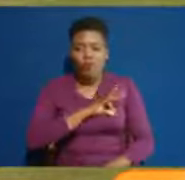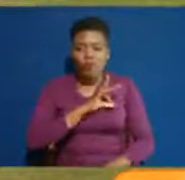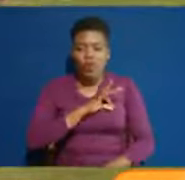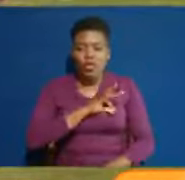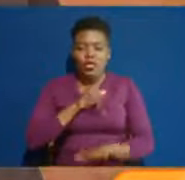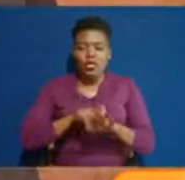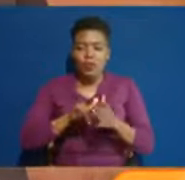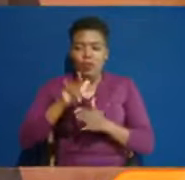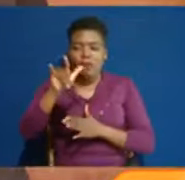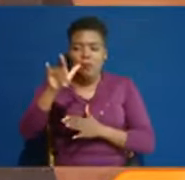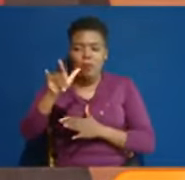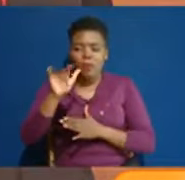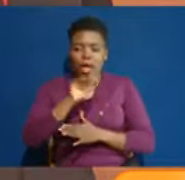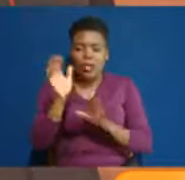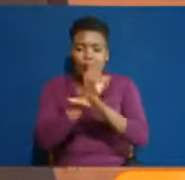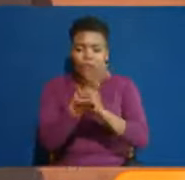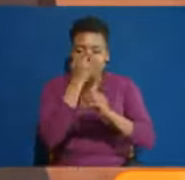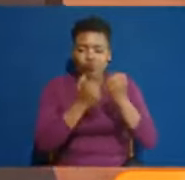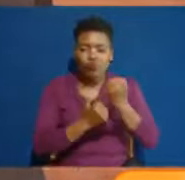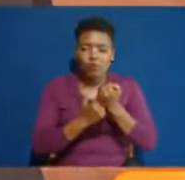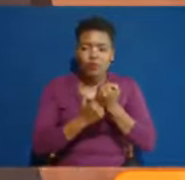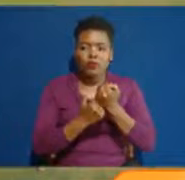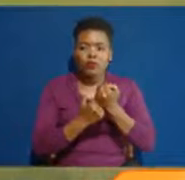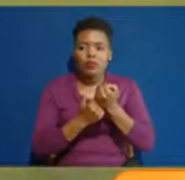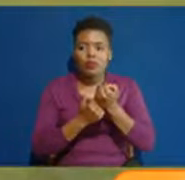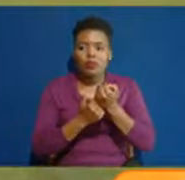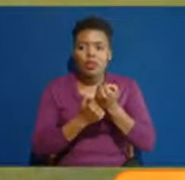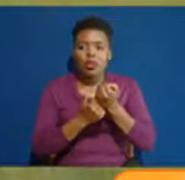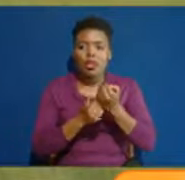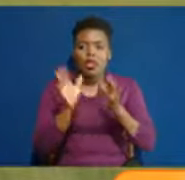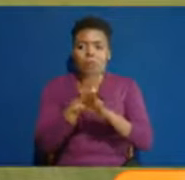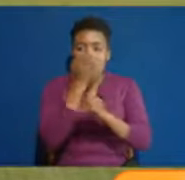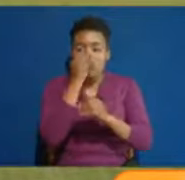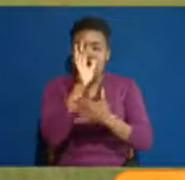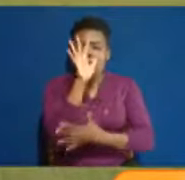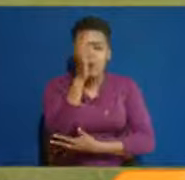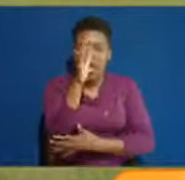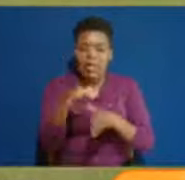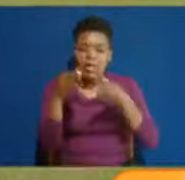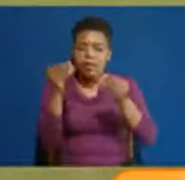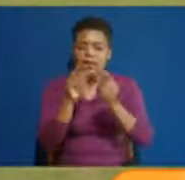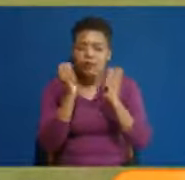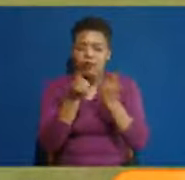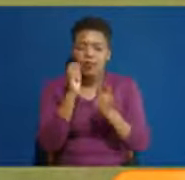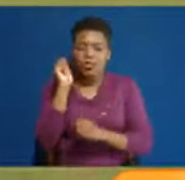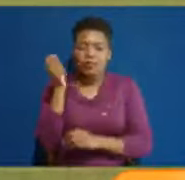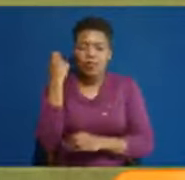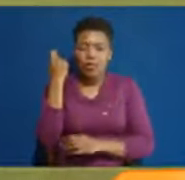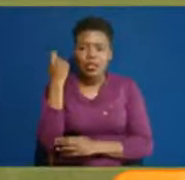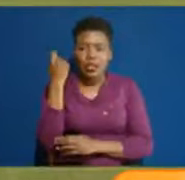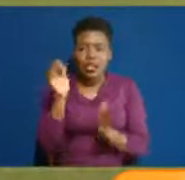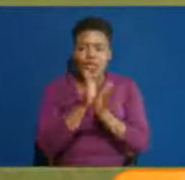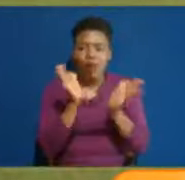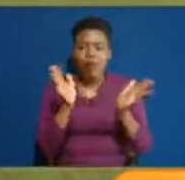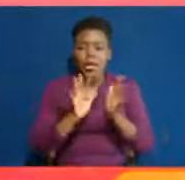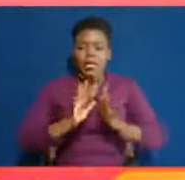was promptly accepted by President Ruto. Other than the flag handover, the ceremonial dress for Team Kenya was unveiled for both the opening